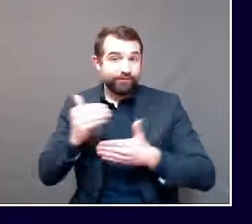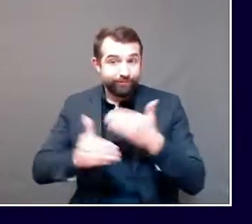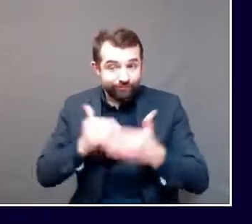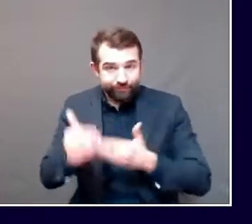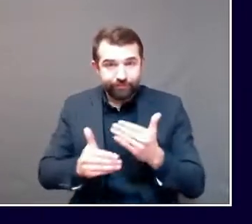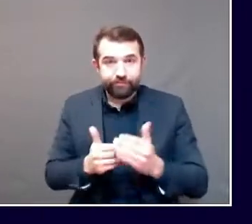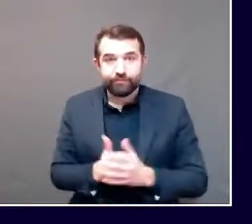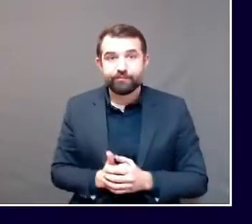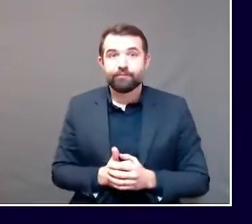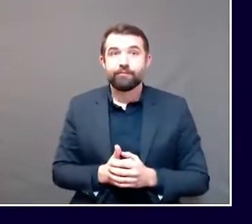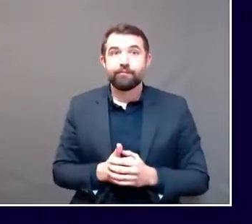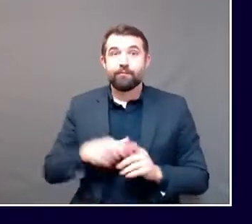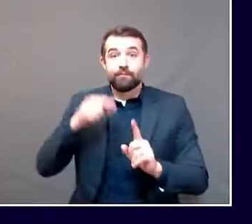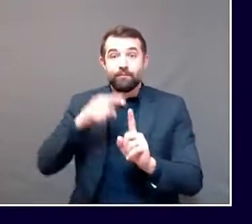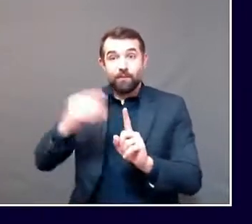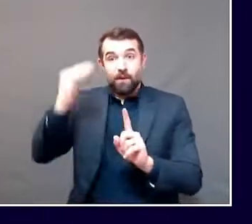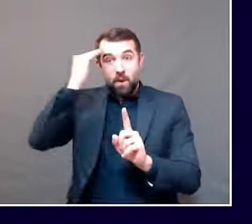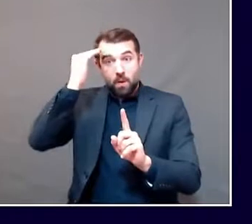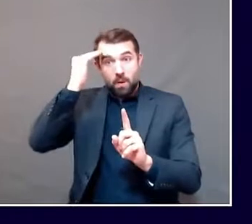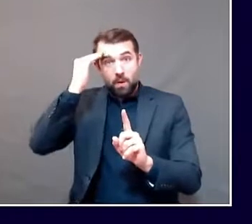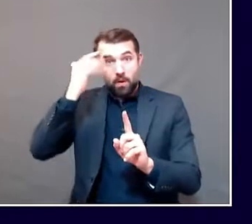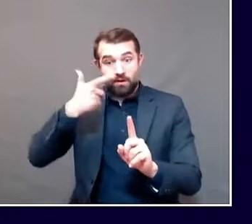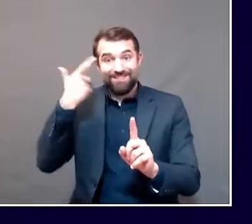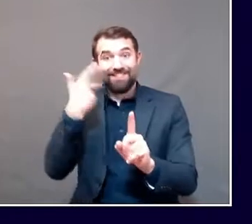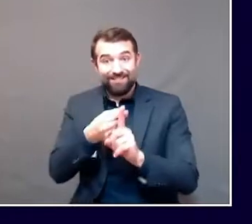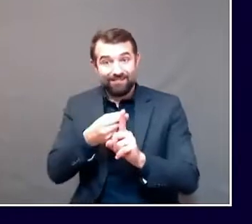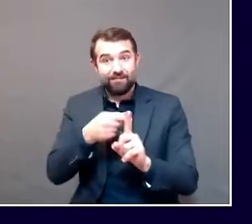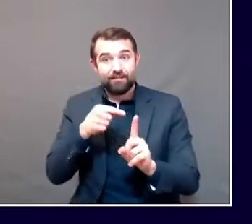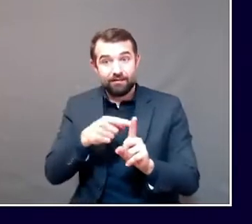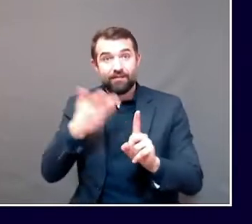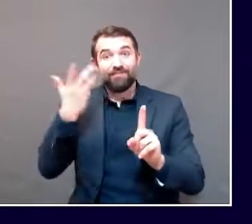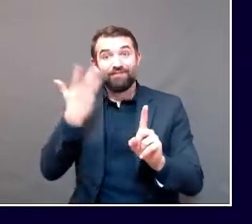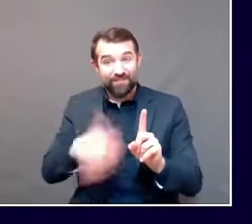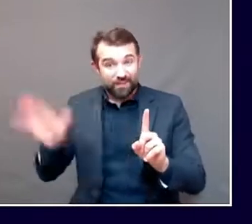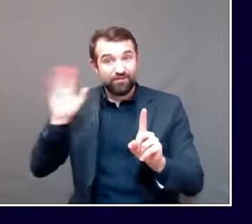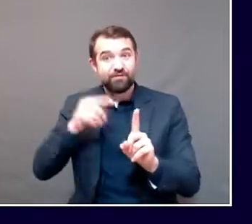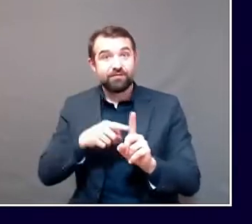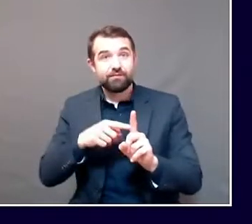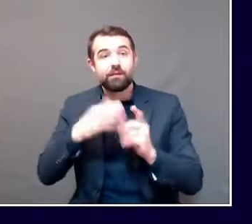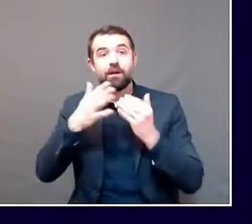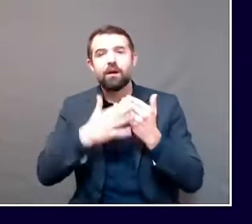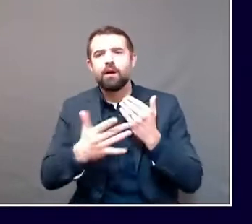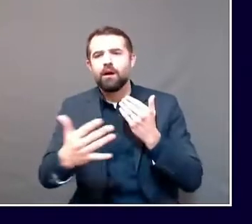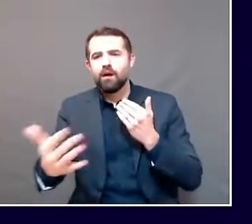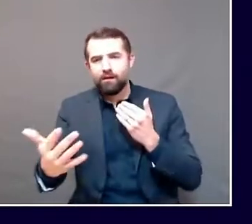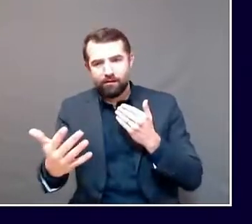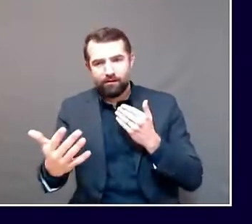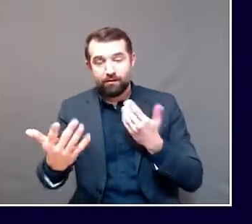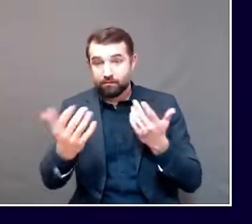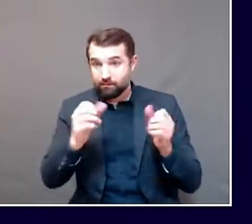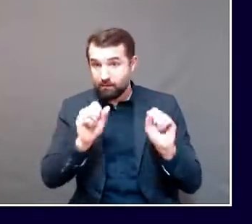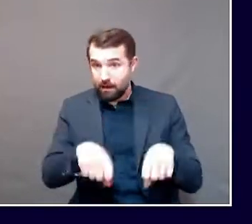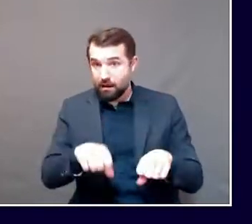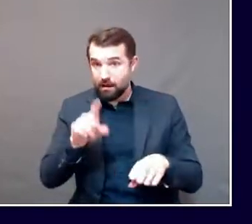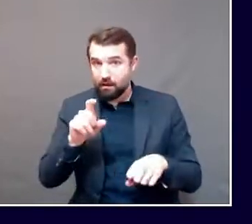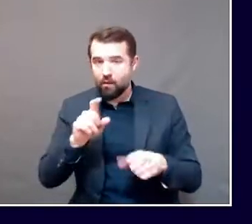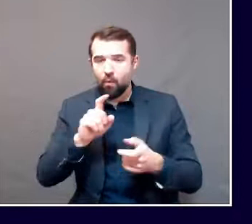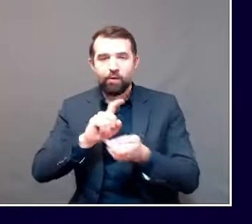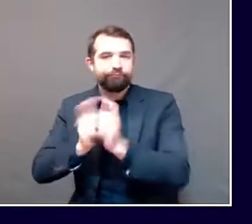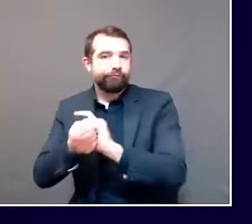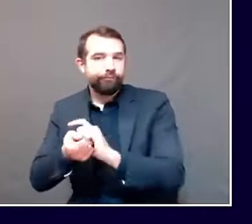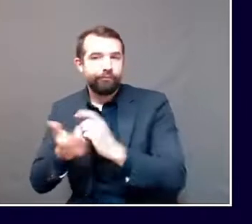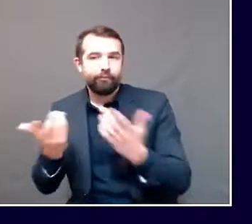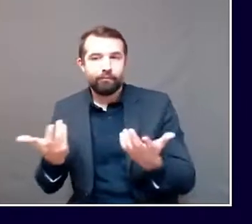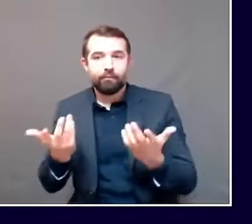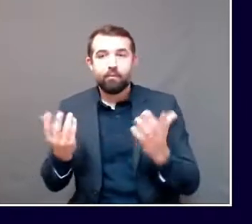being vaccinated, means that we can start opening up visitation. Some of that will,